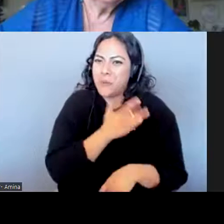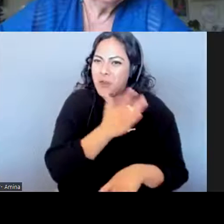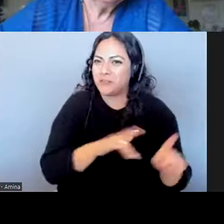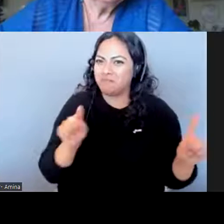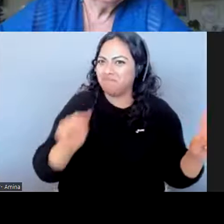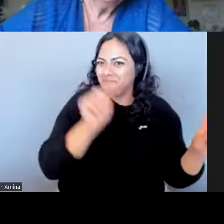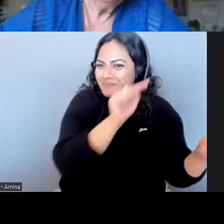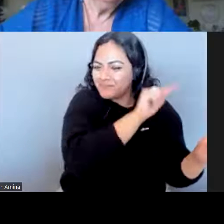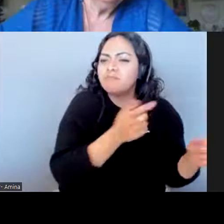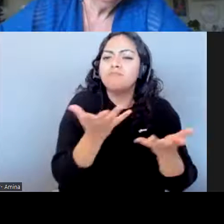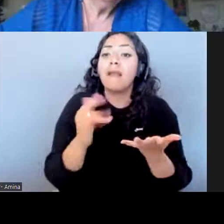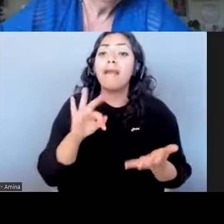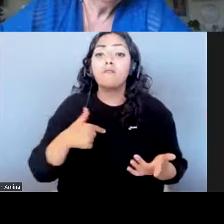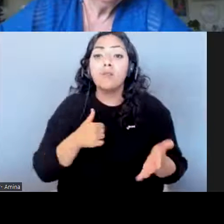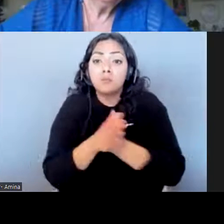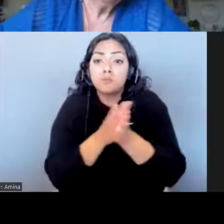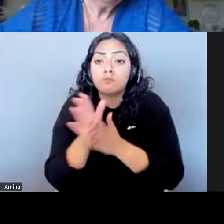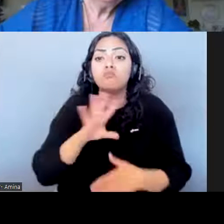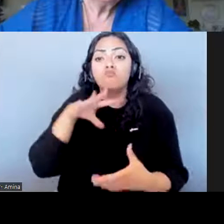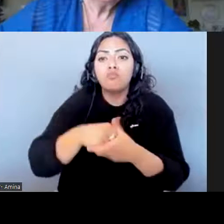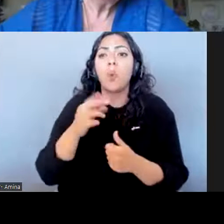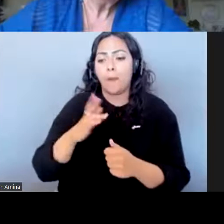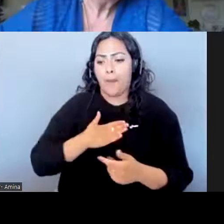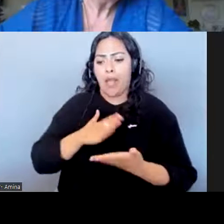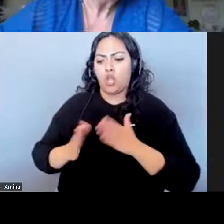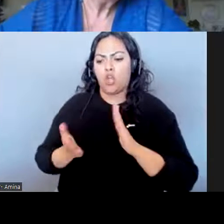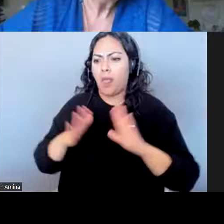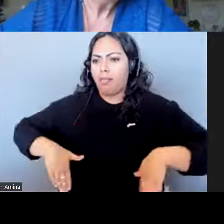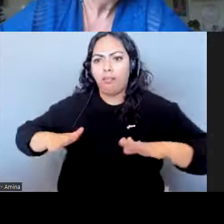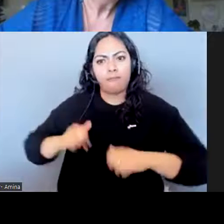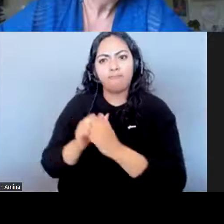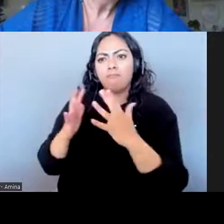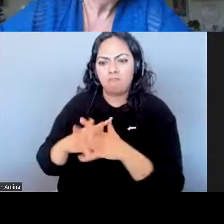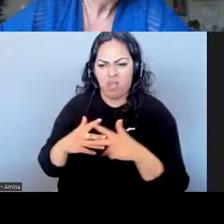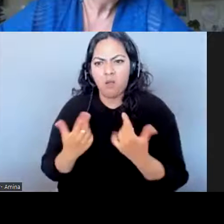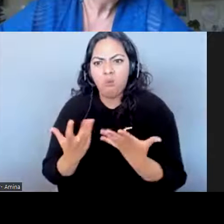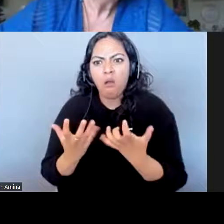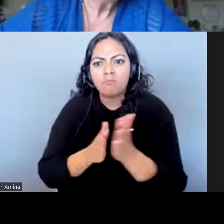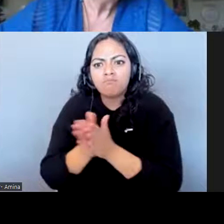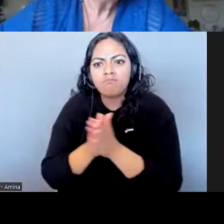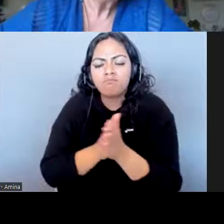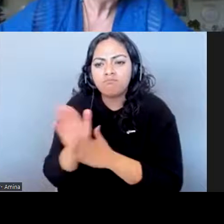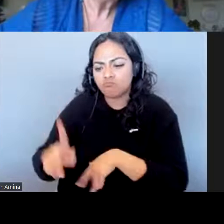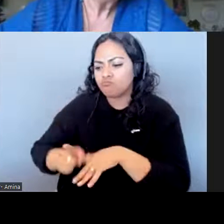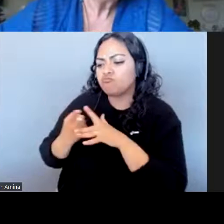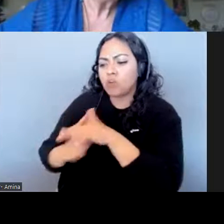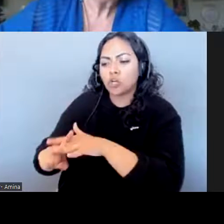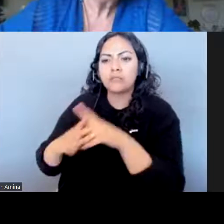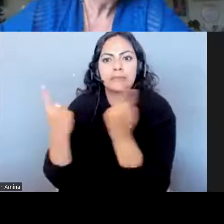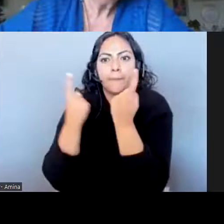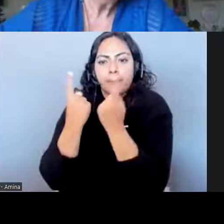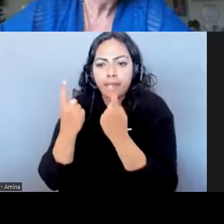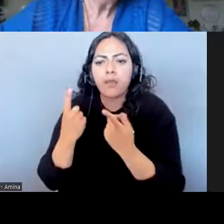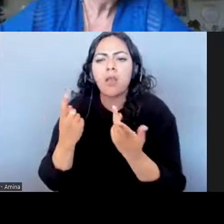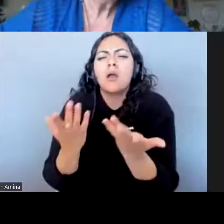to get involved and get something started in my community. What are, the if not the